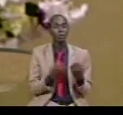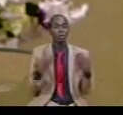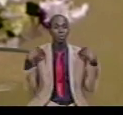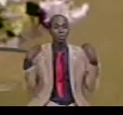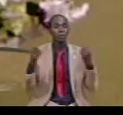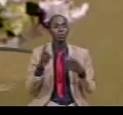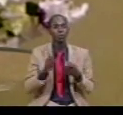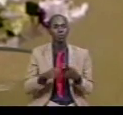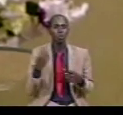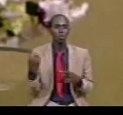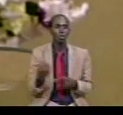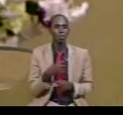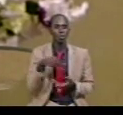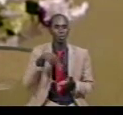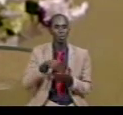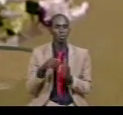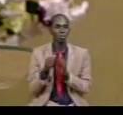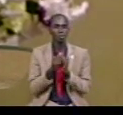stand with him.